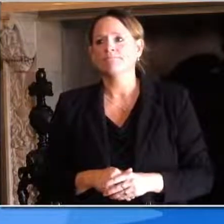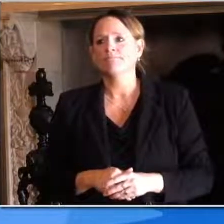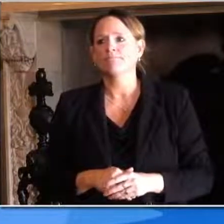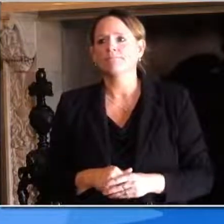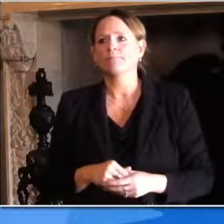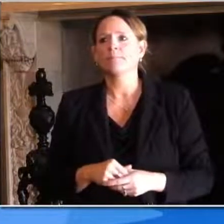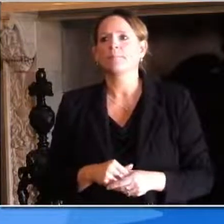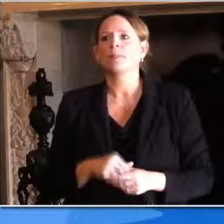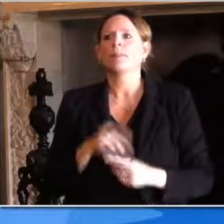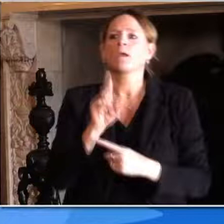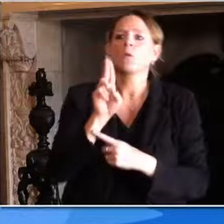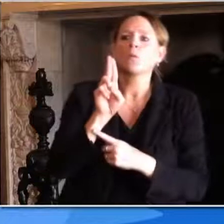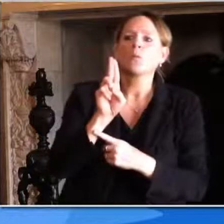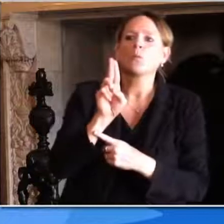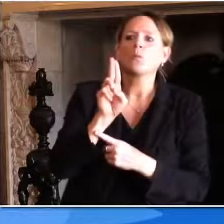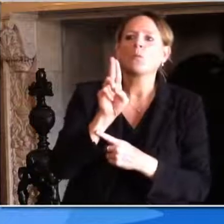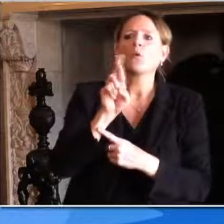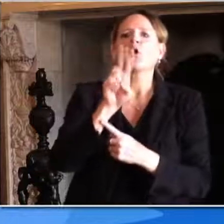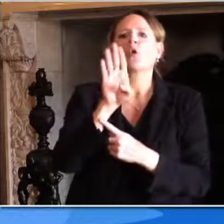Jeremy?